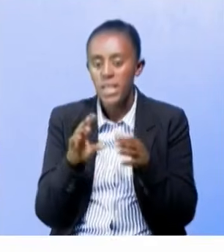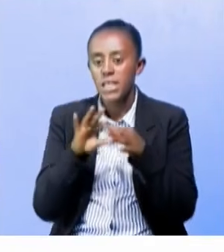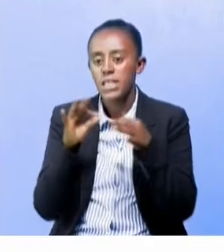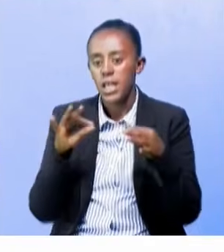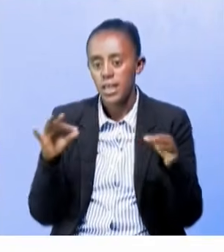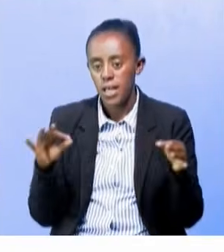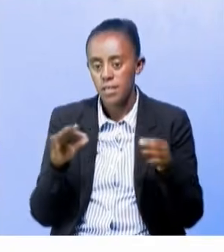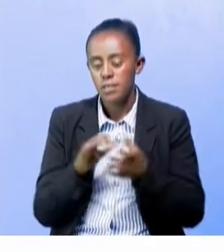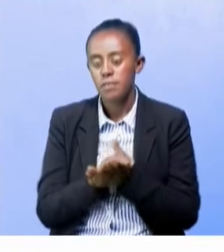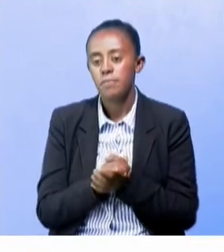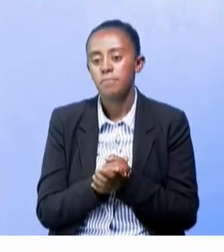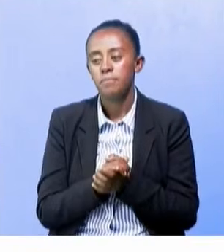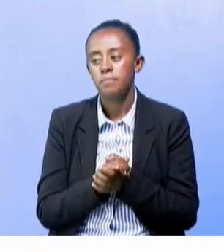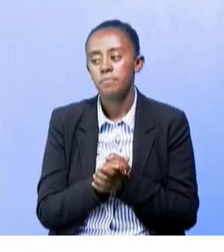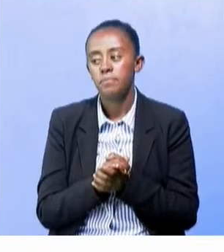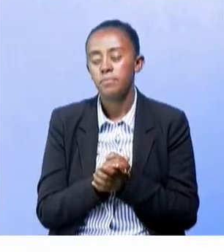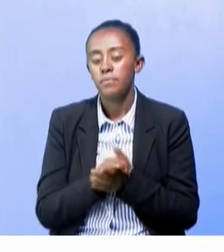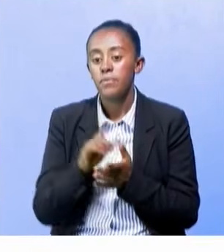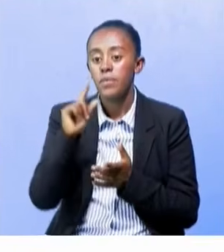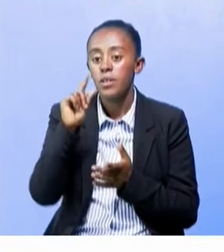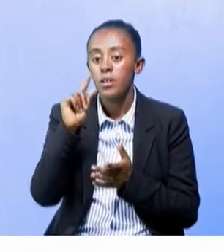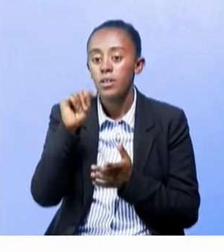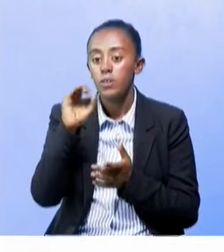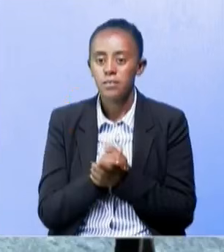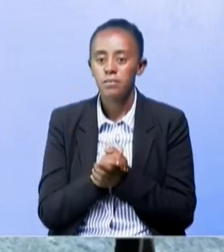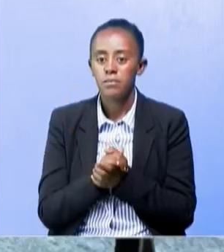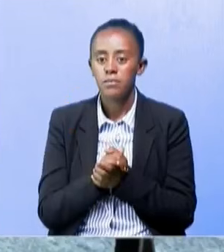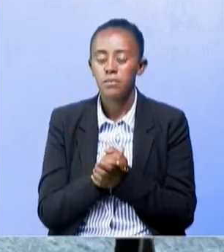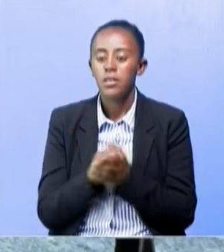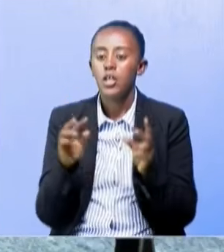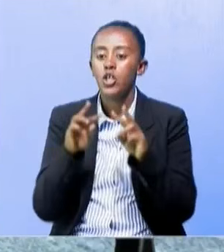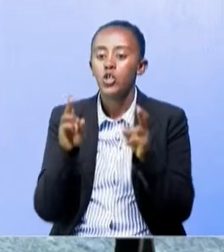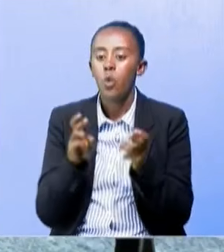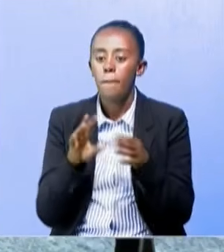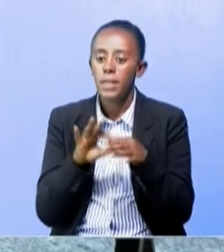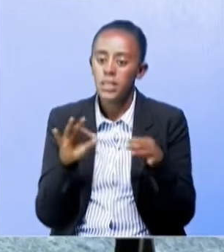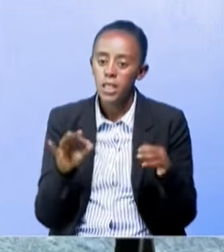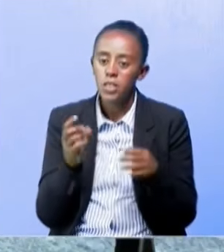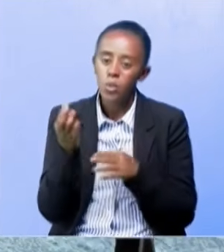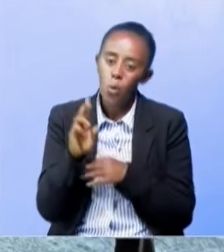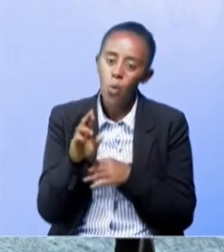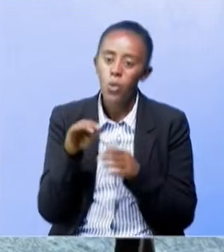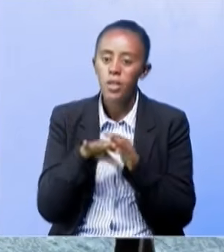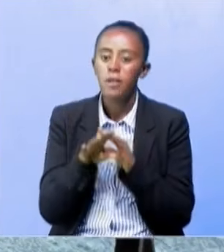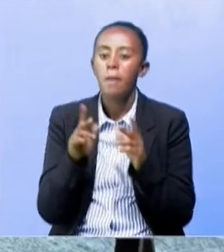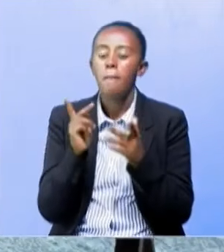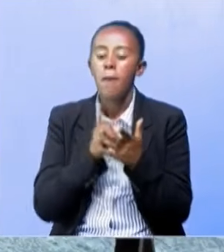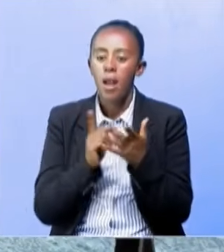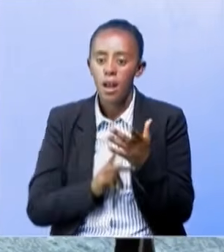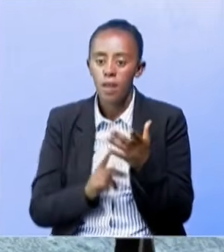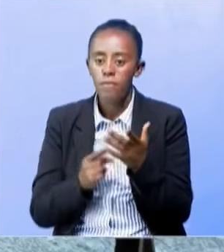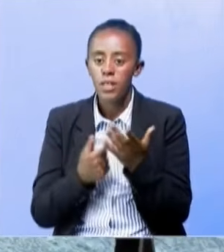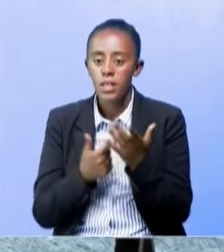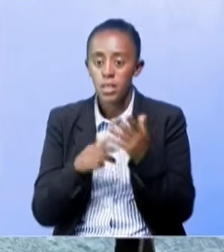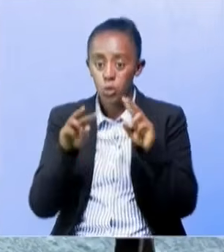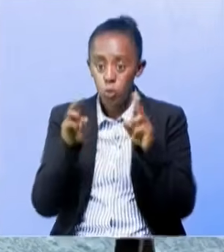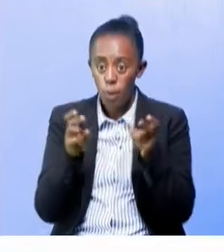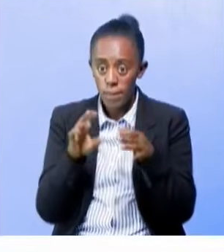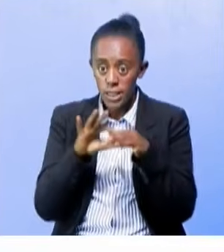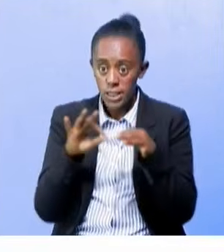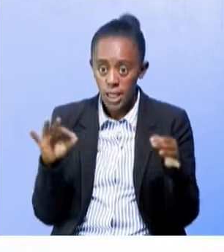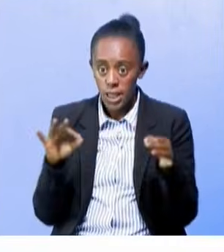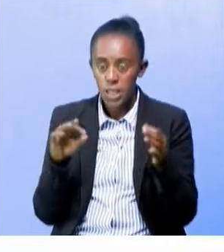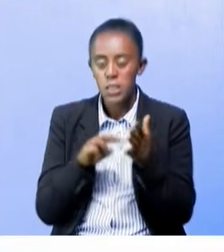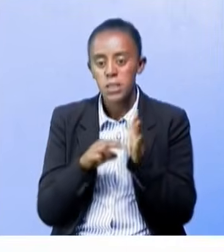sentence. Topic sentence. A topic sentence or in a paragraph. When we say topic sentence,